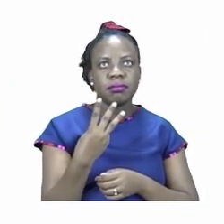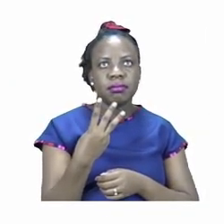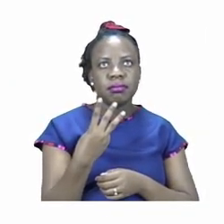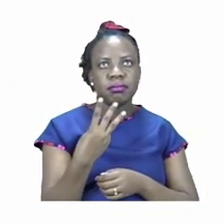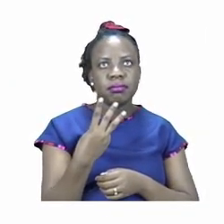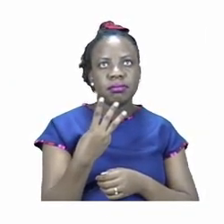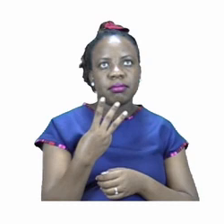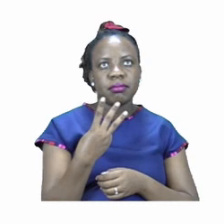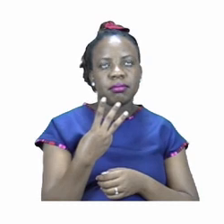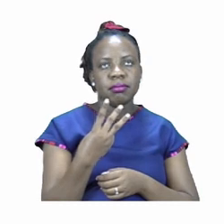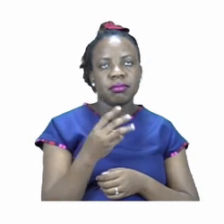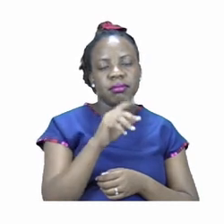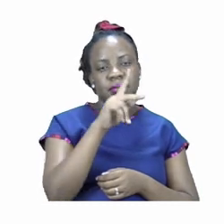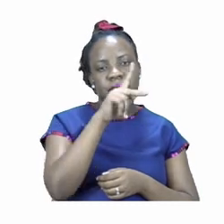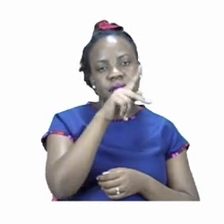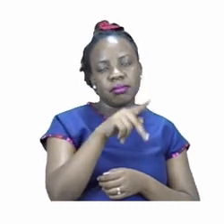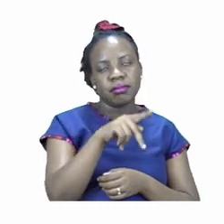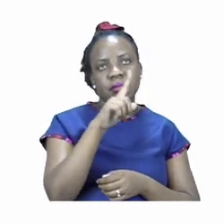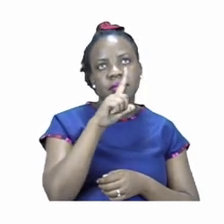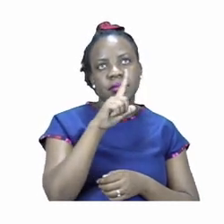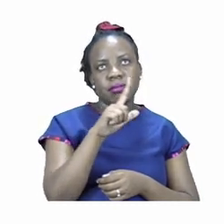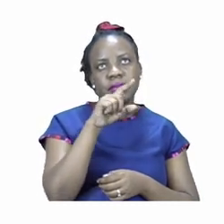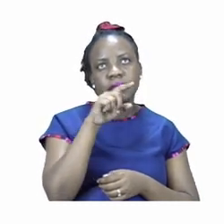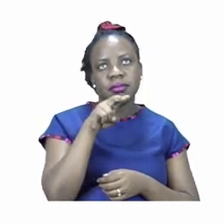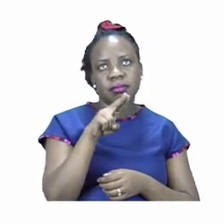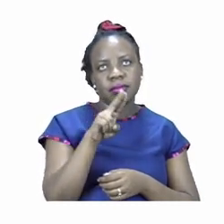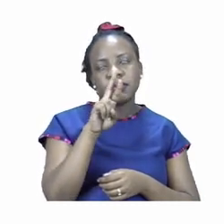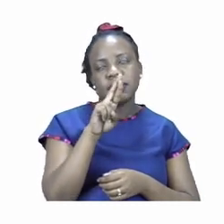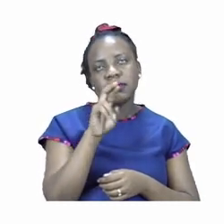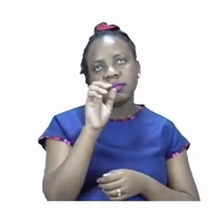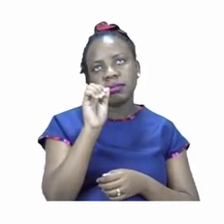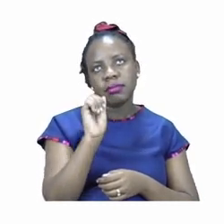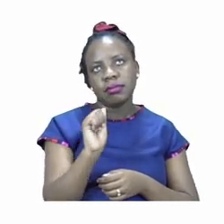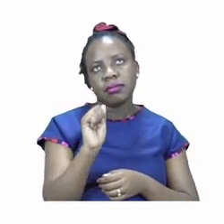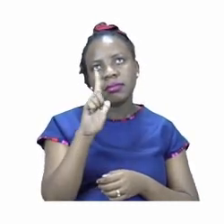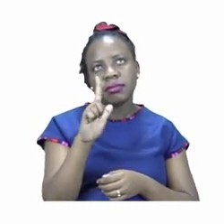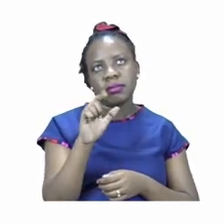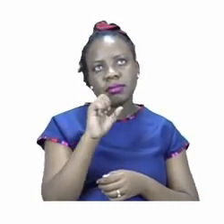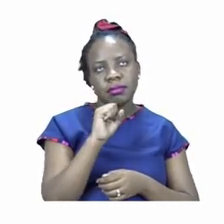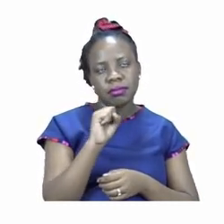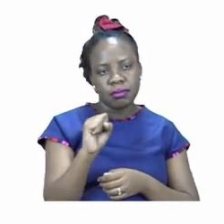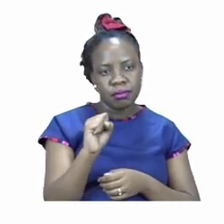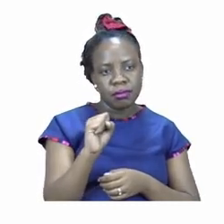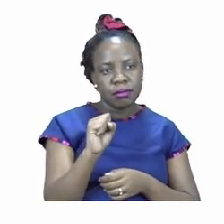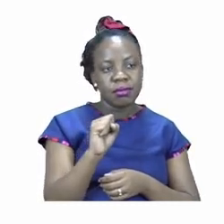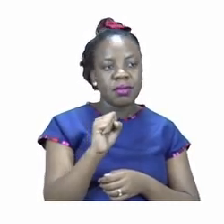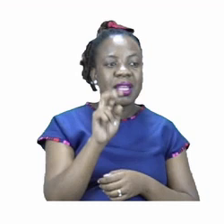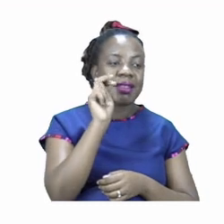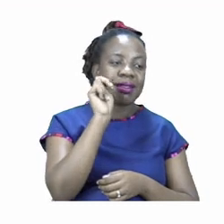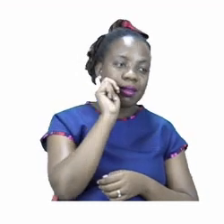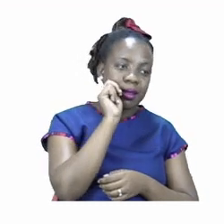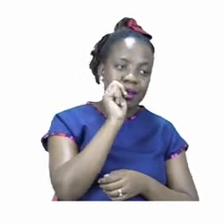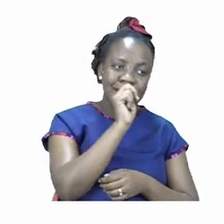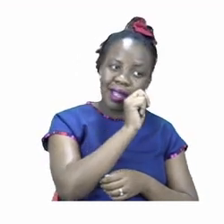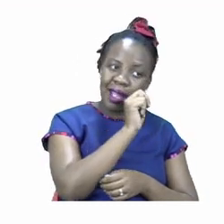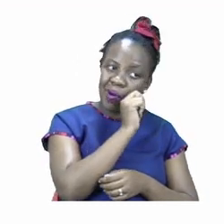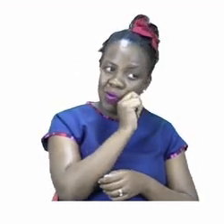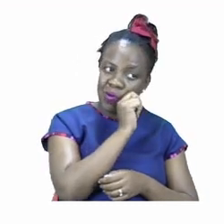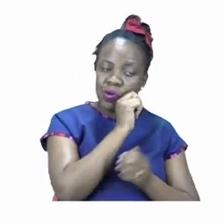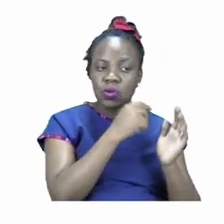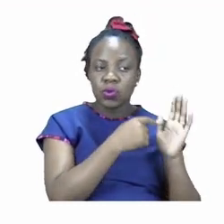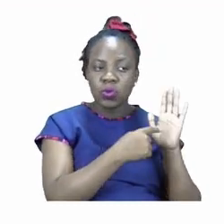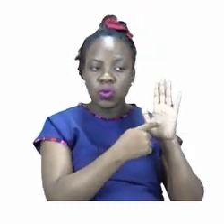doing irregular plurals. Now, this is when we change a noun from one